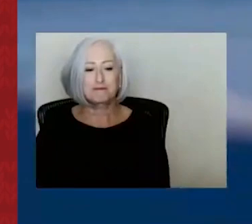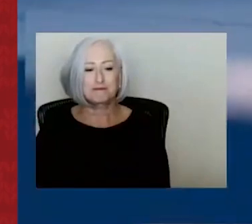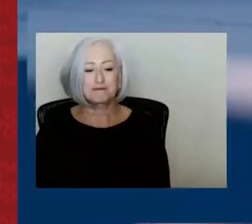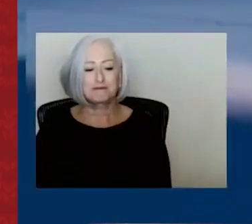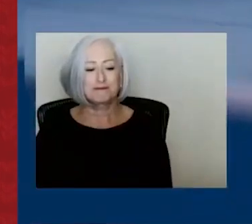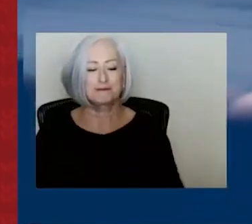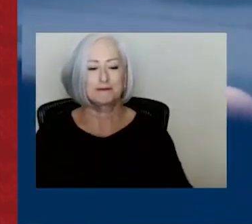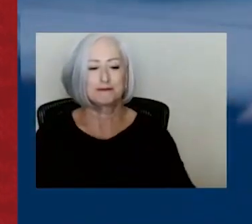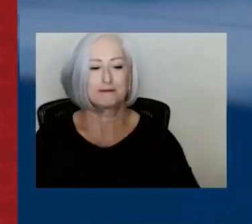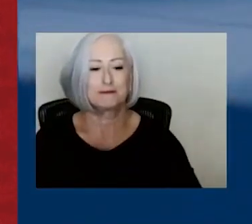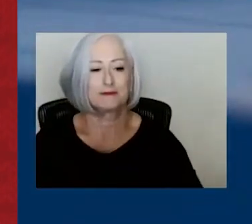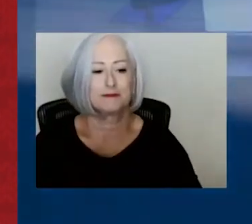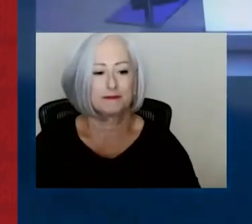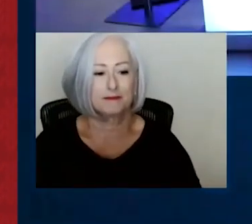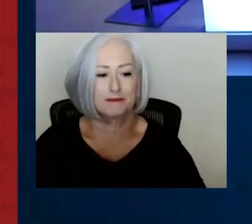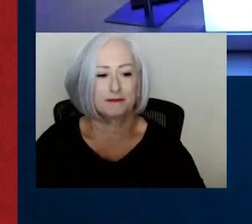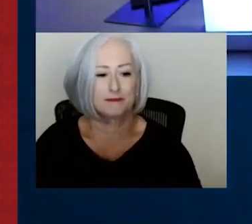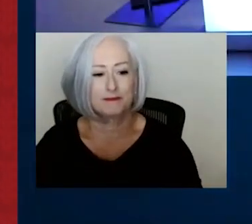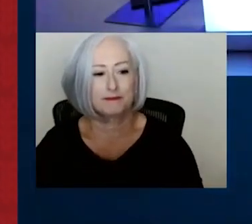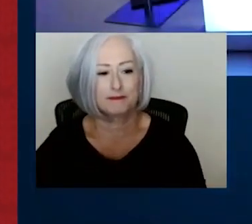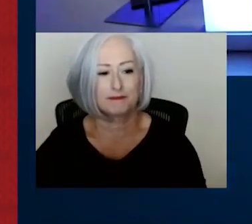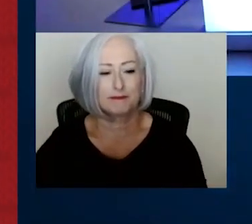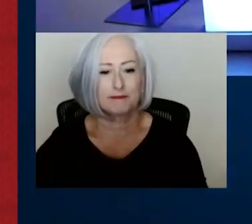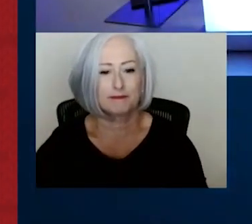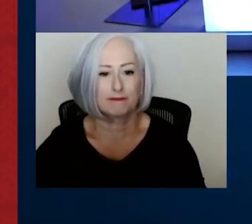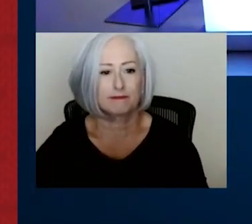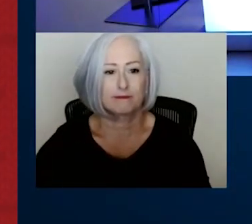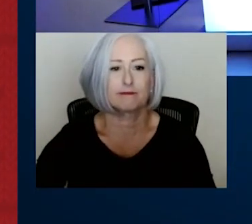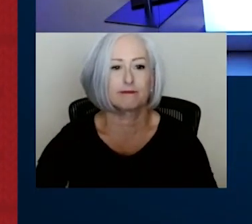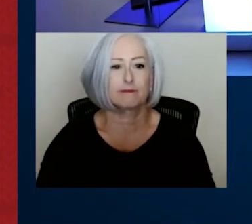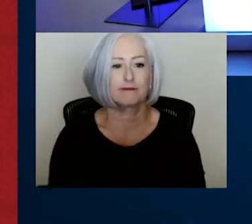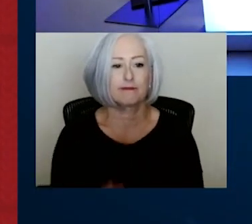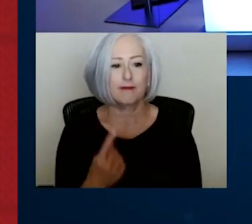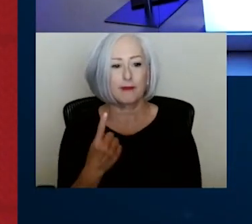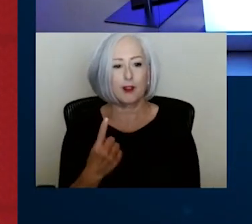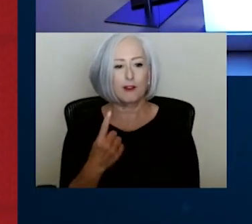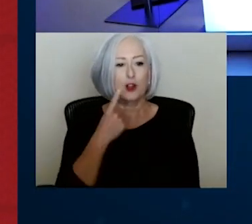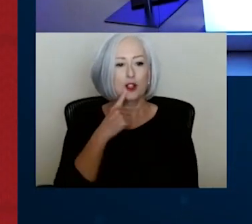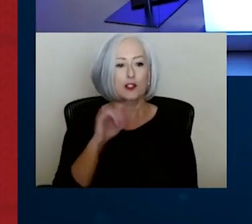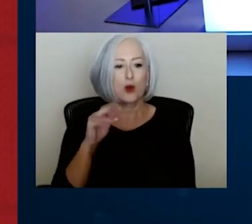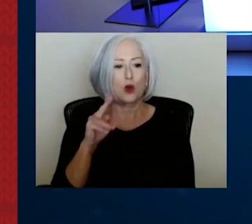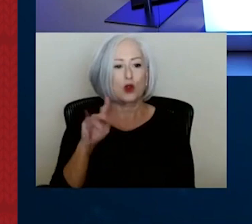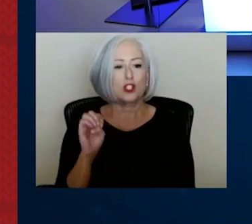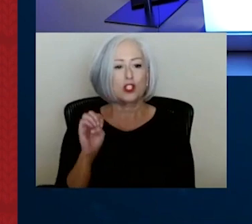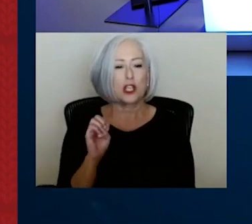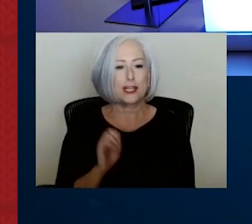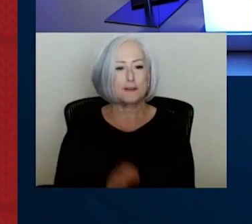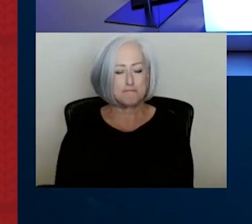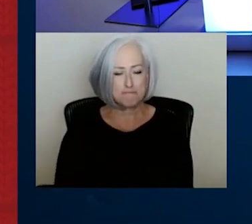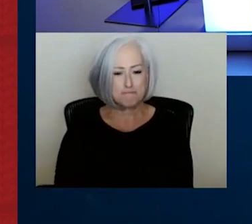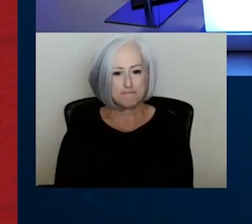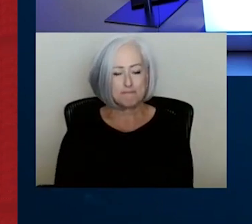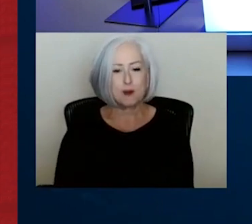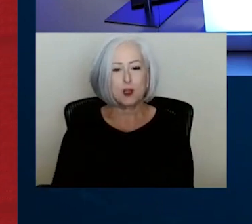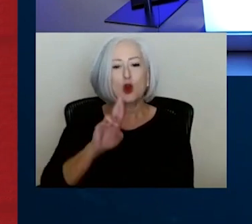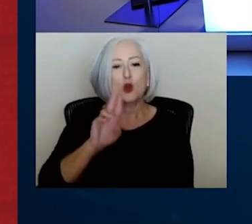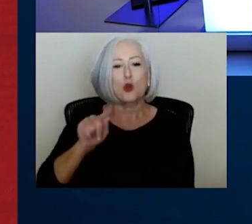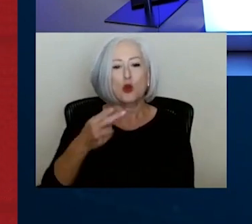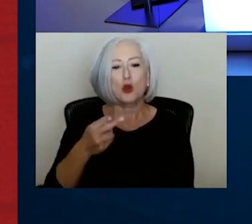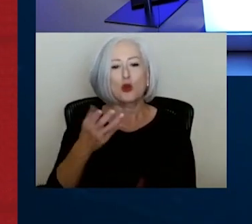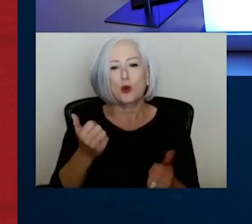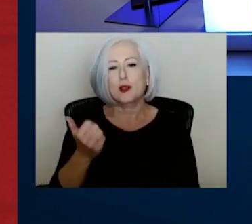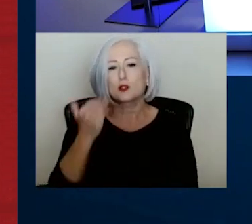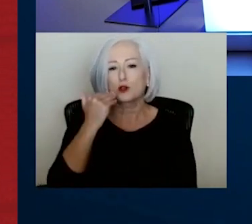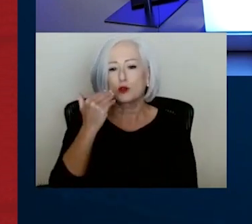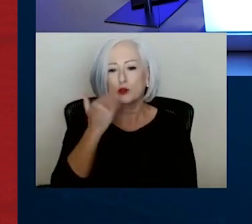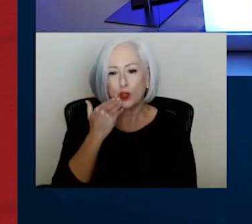Well, good morning. The first one is for Janie. Ruth Ellen wants to know, is the location and security a high priority